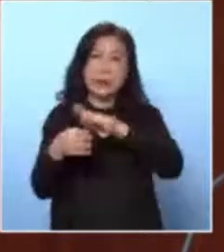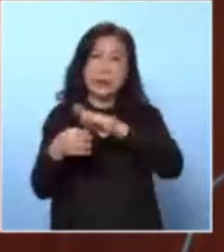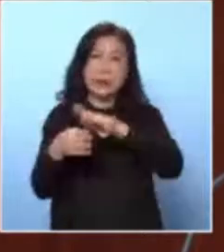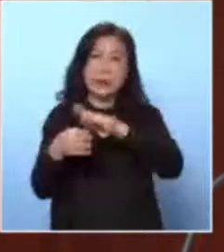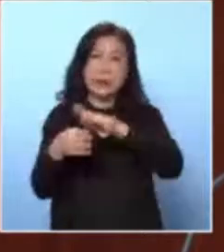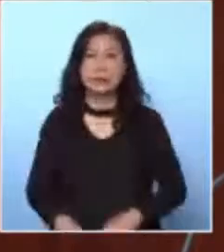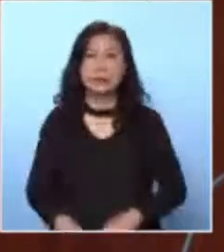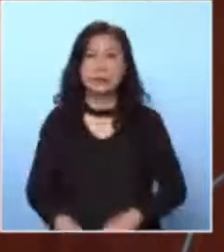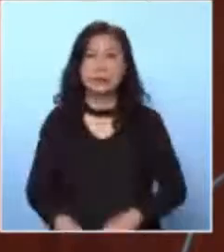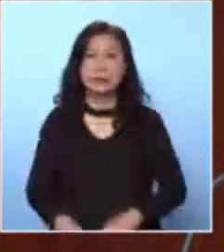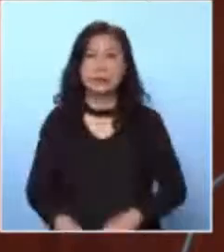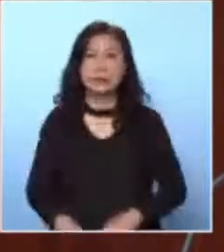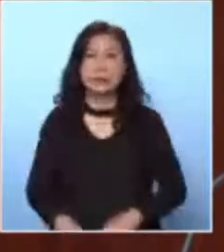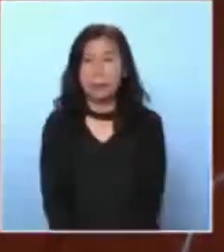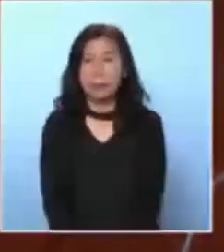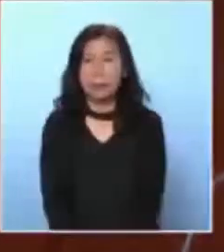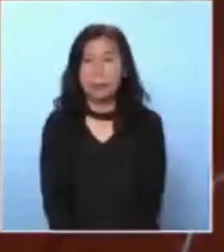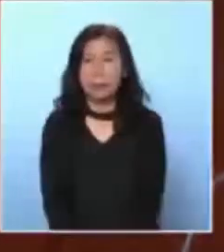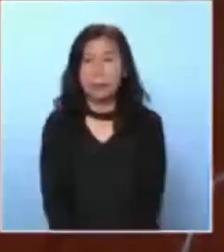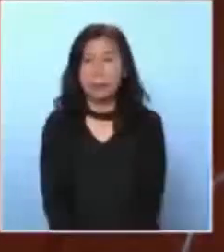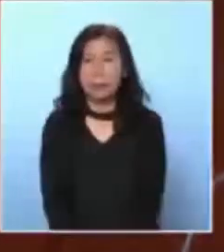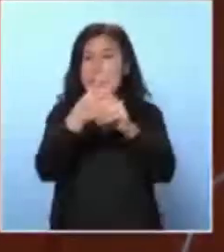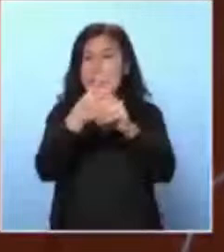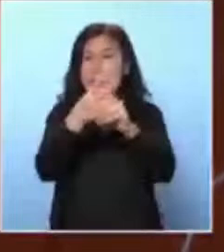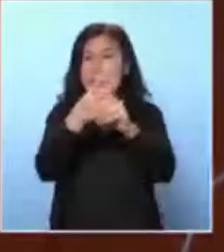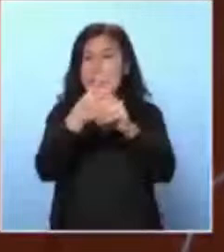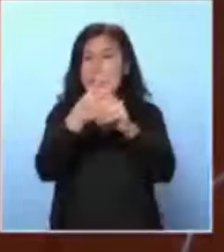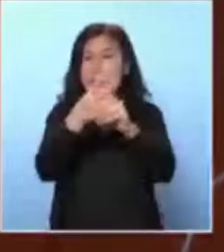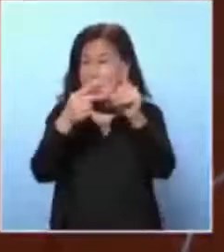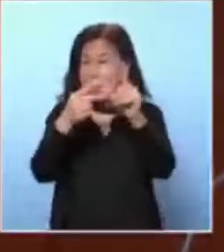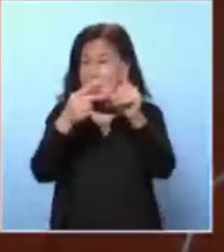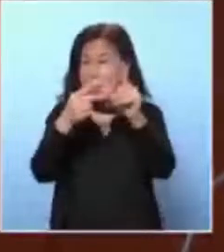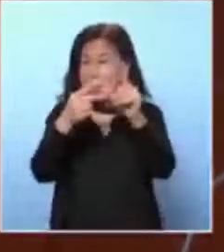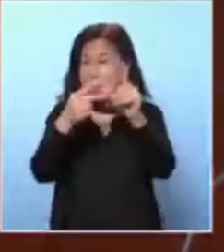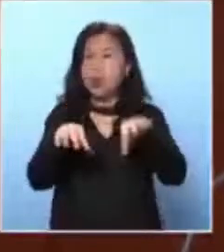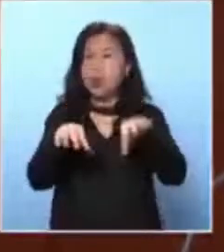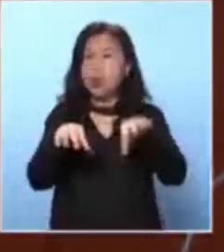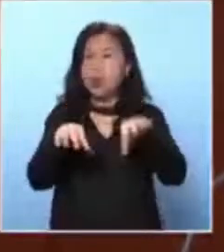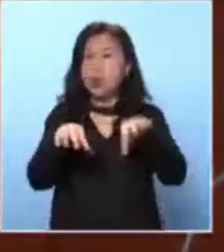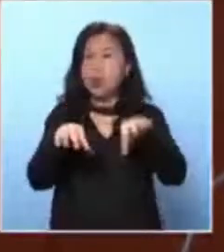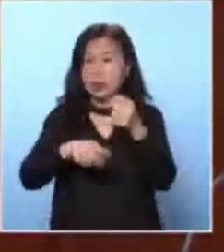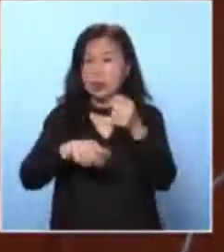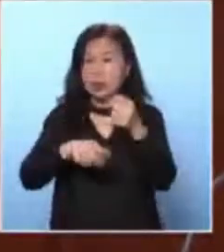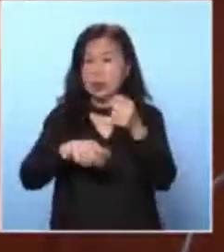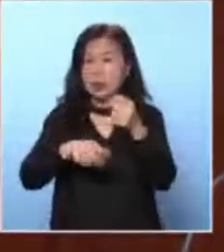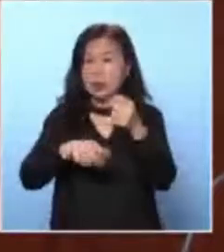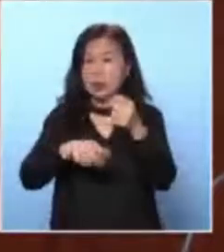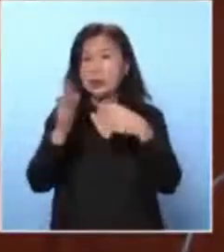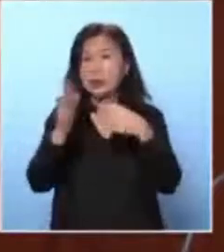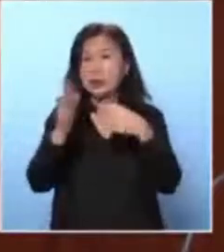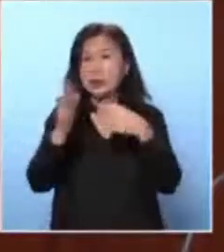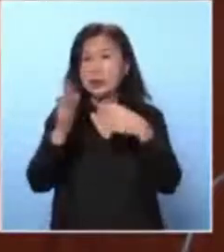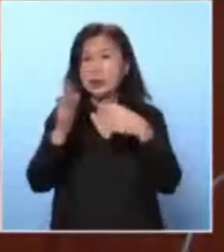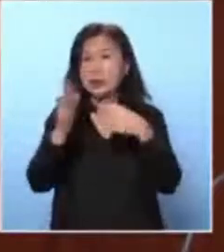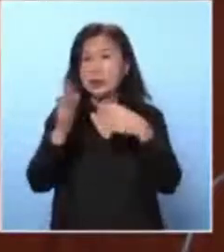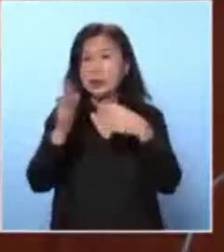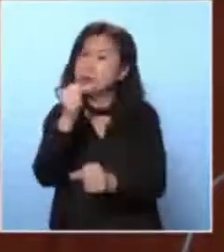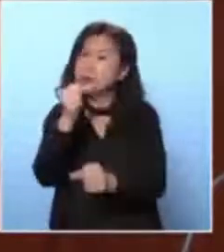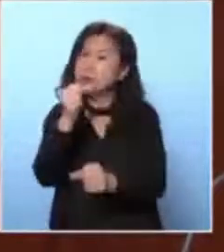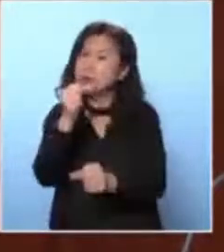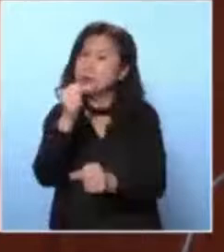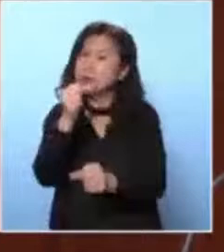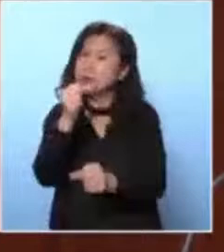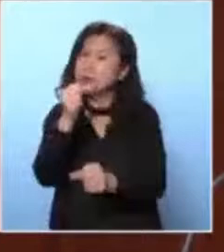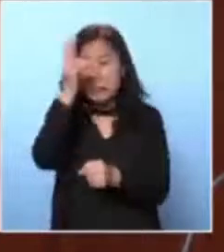The Housing Bureau will release the Long-Term Housing Strategy (LTHS) annual progress report in October.